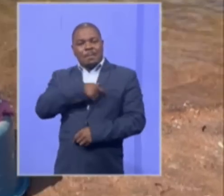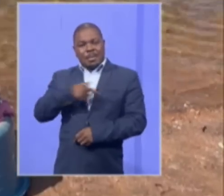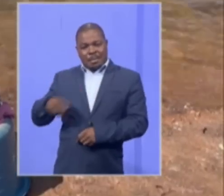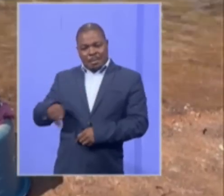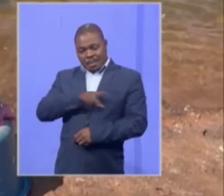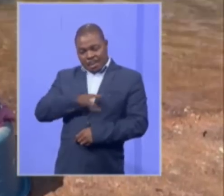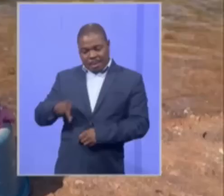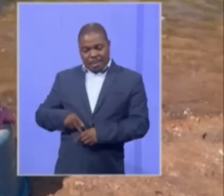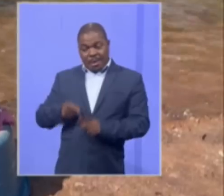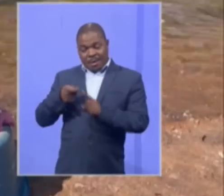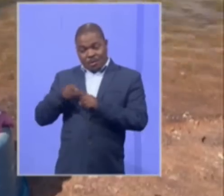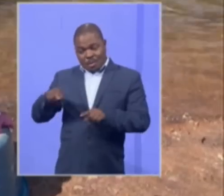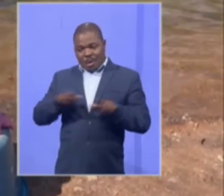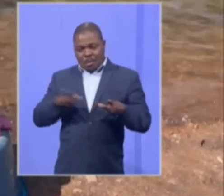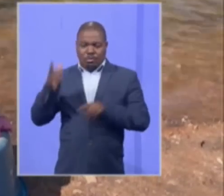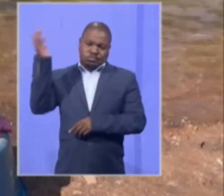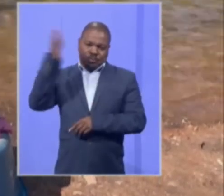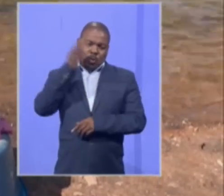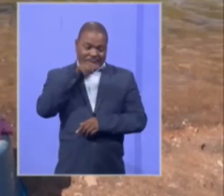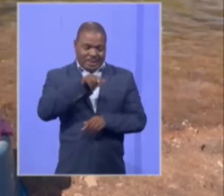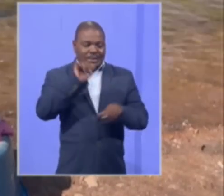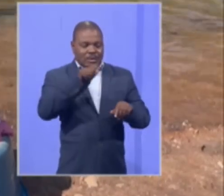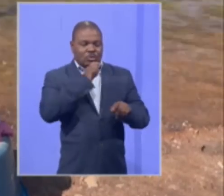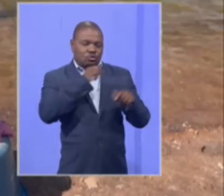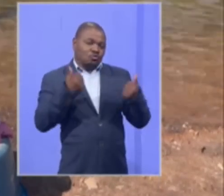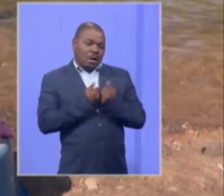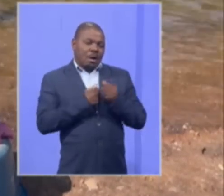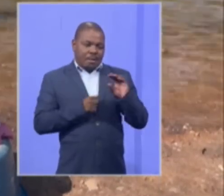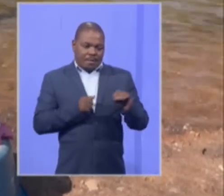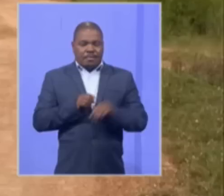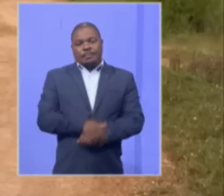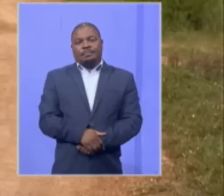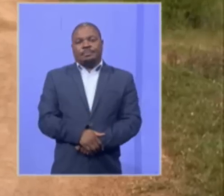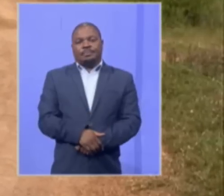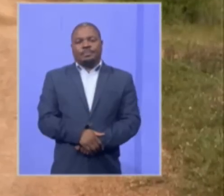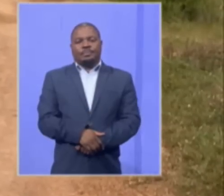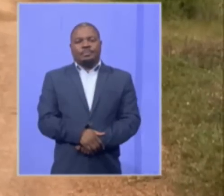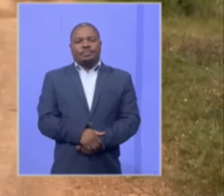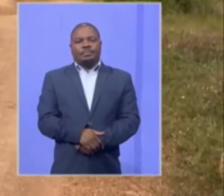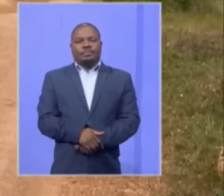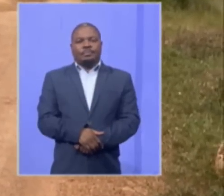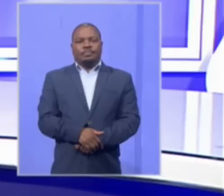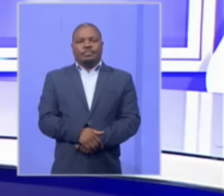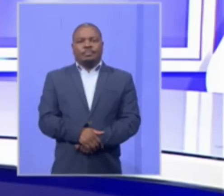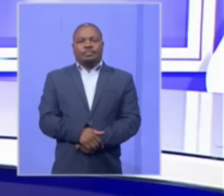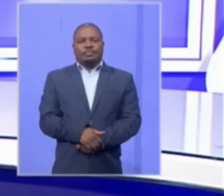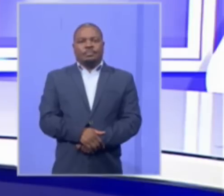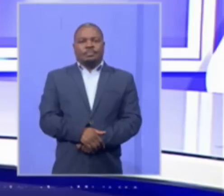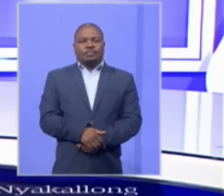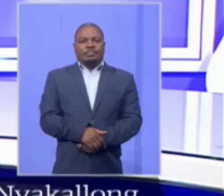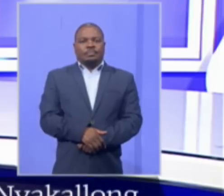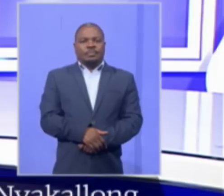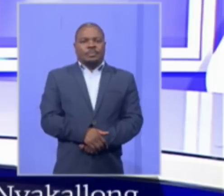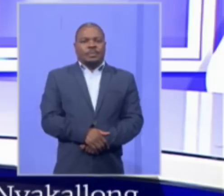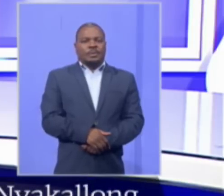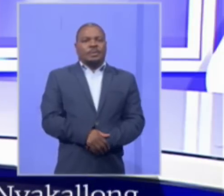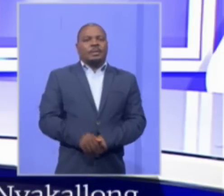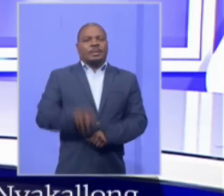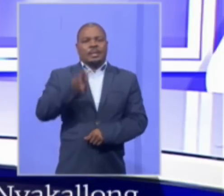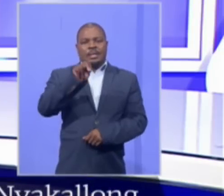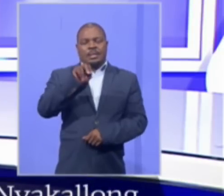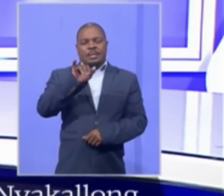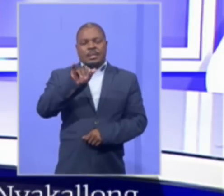tlhohlo ye. Nna ke Koketšo Motau wa ditaba tša SABC ga se Khukhune. Badudi ba